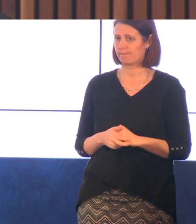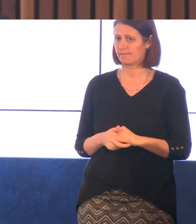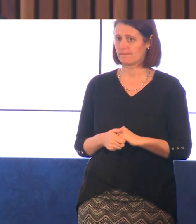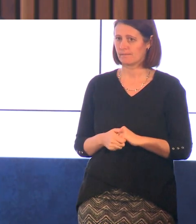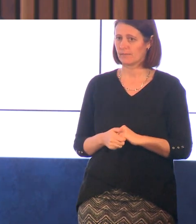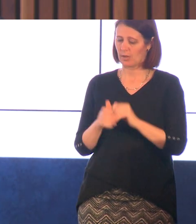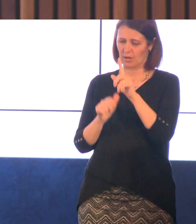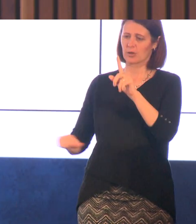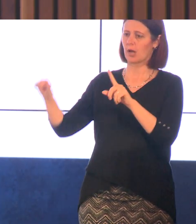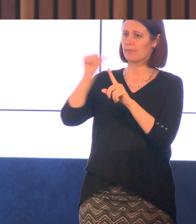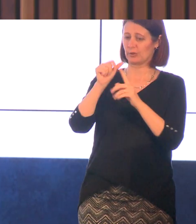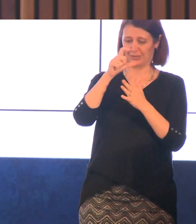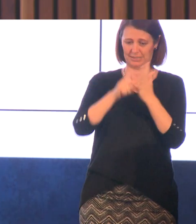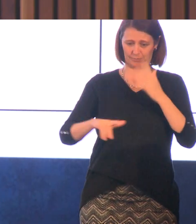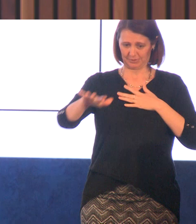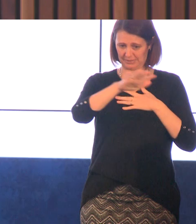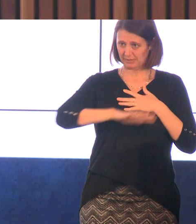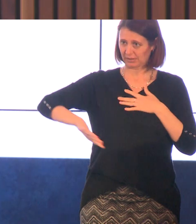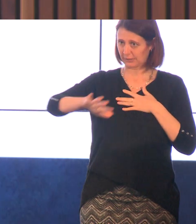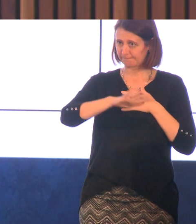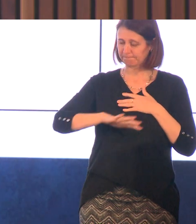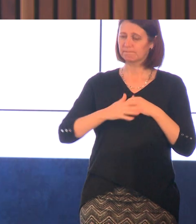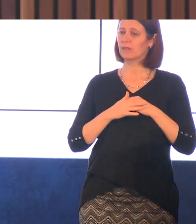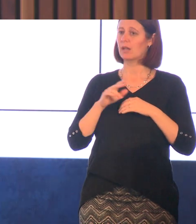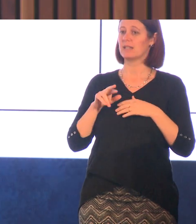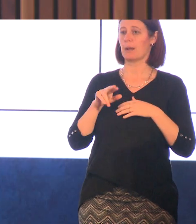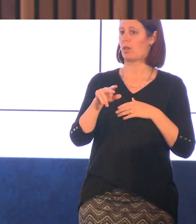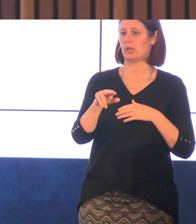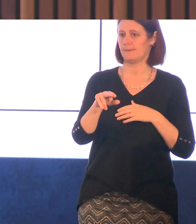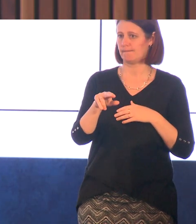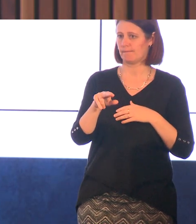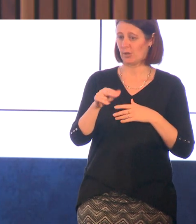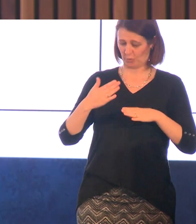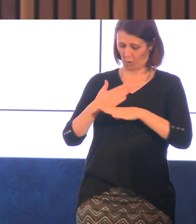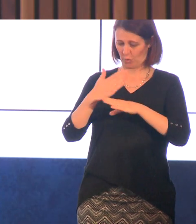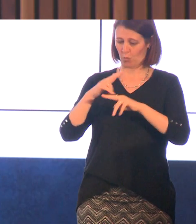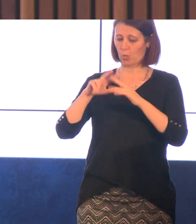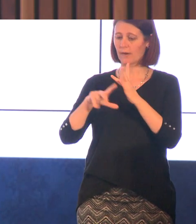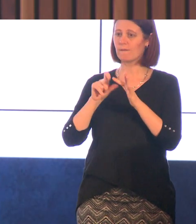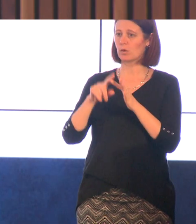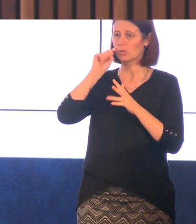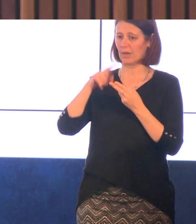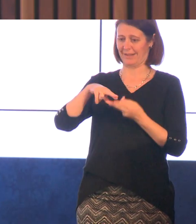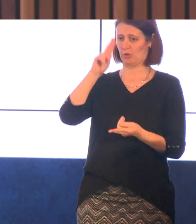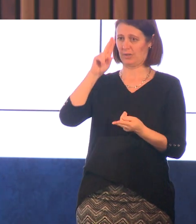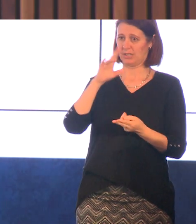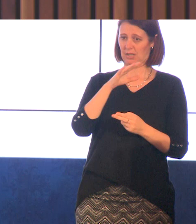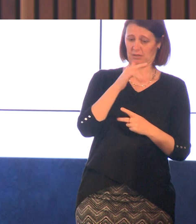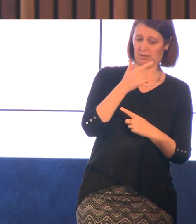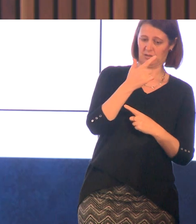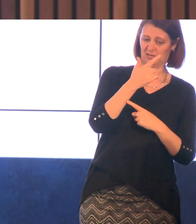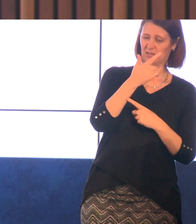We're turning to the disability sector. The disability sector is doubling. And so the workforce is going to increase from between